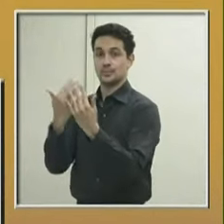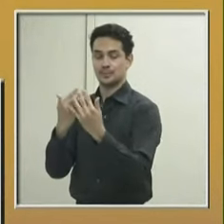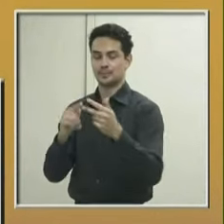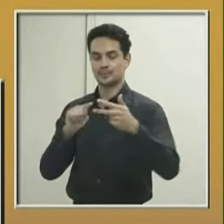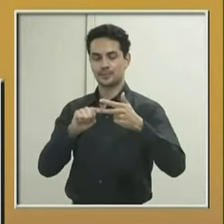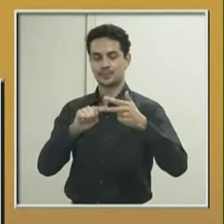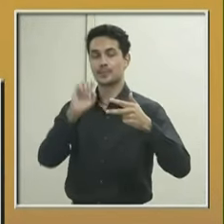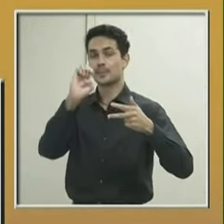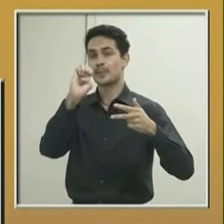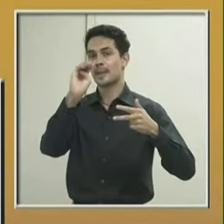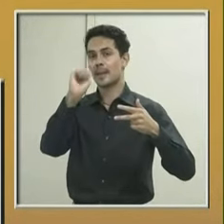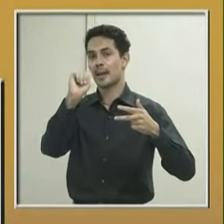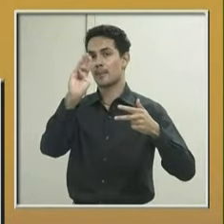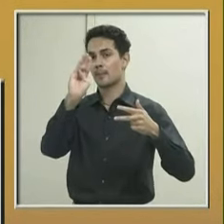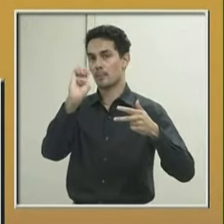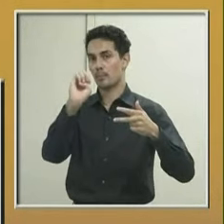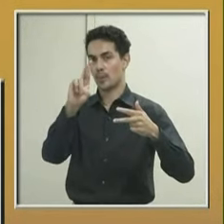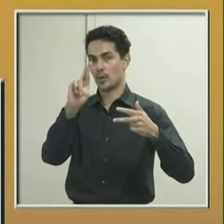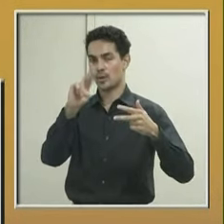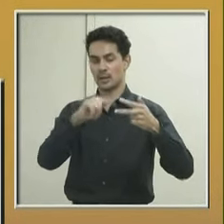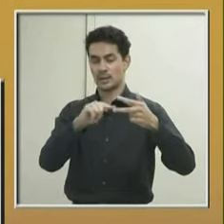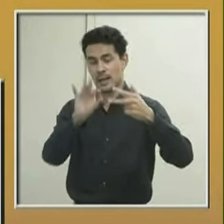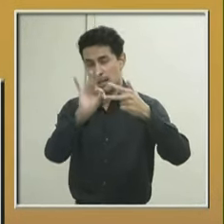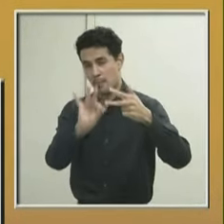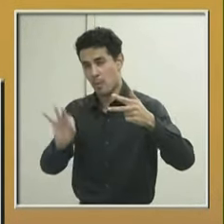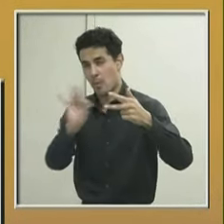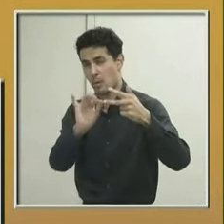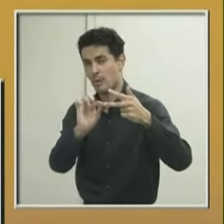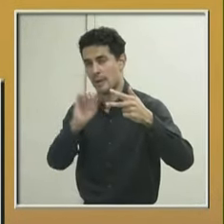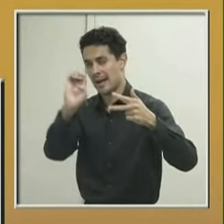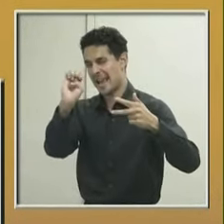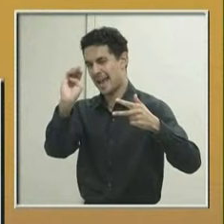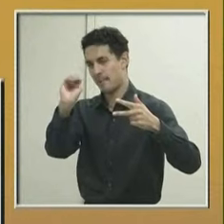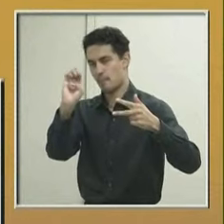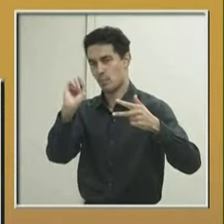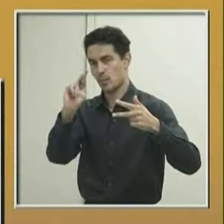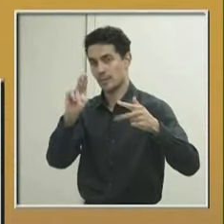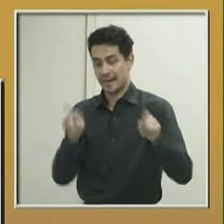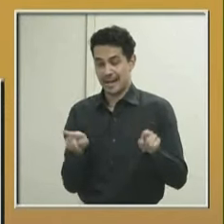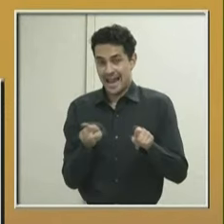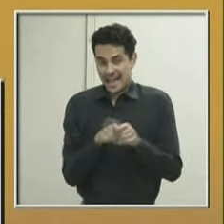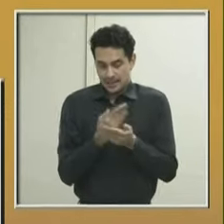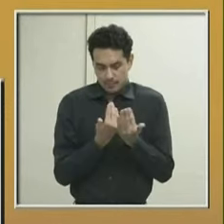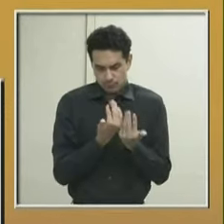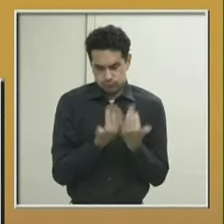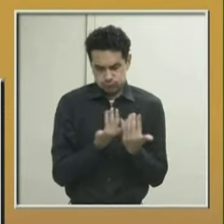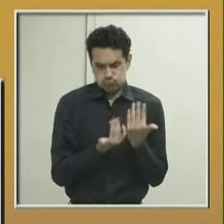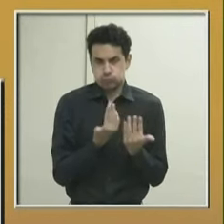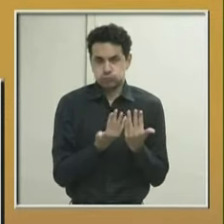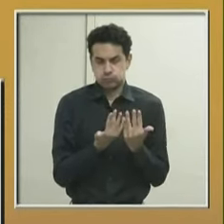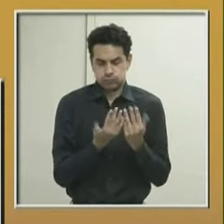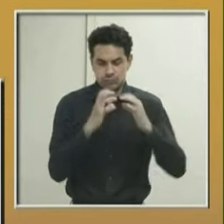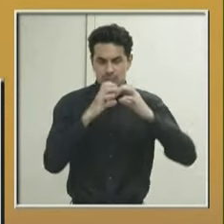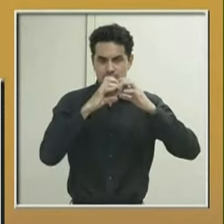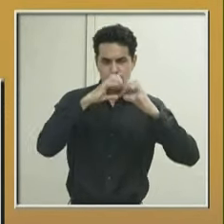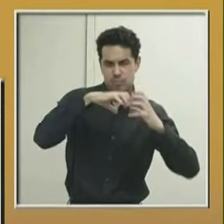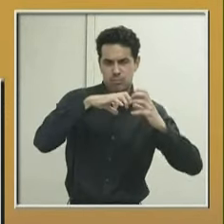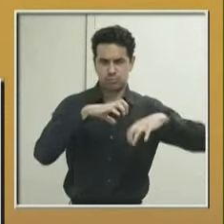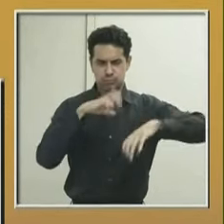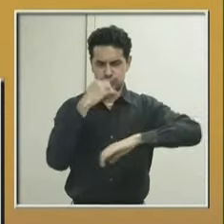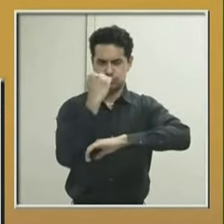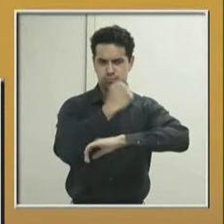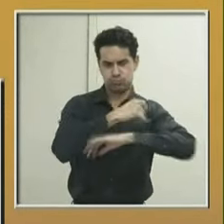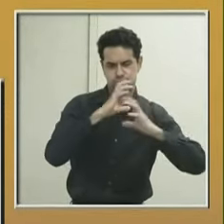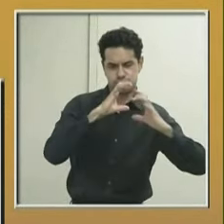understand to see how quickly this fire spread. So as an object burns and it begins to come apart, and